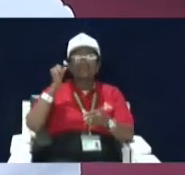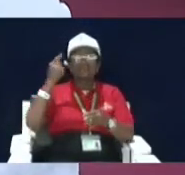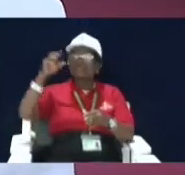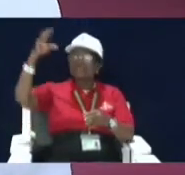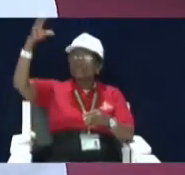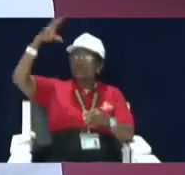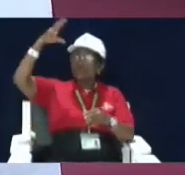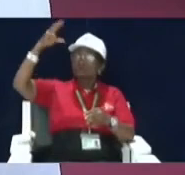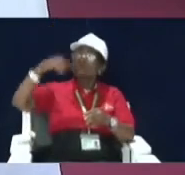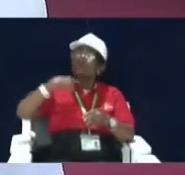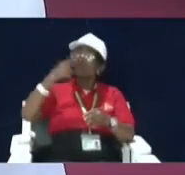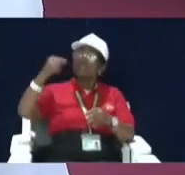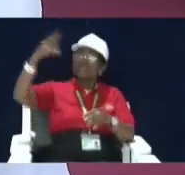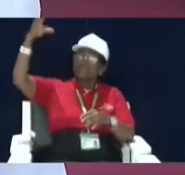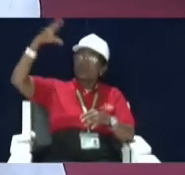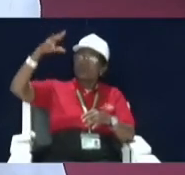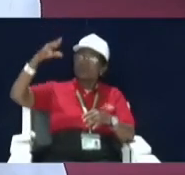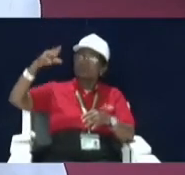back.